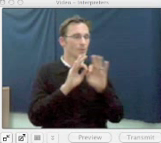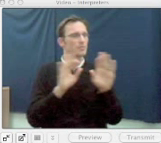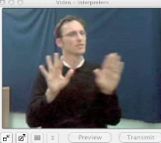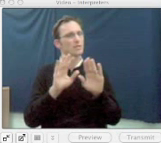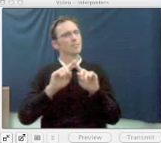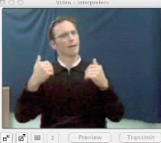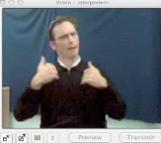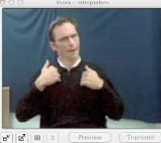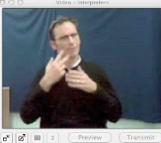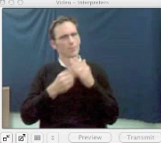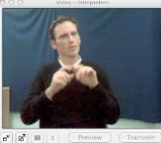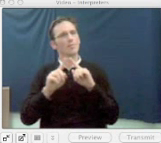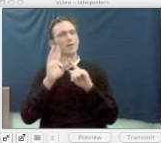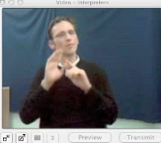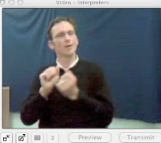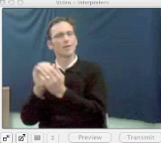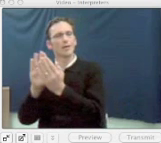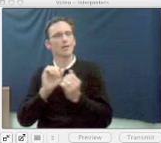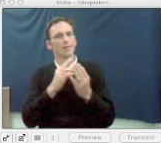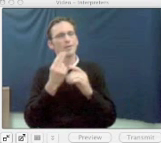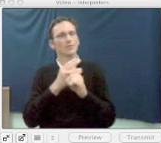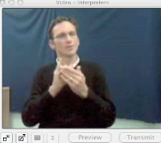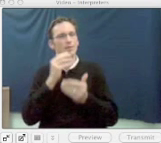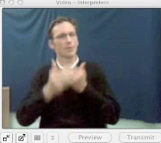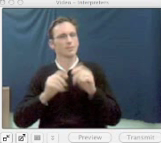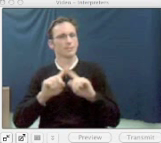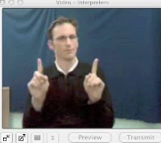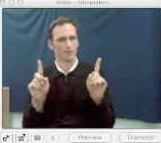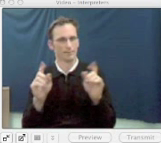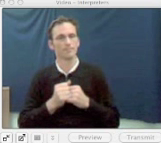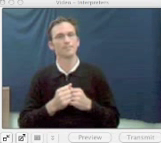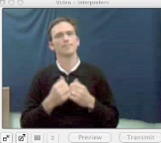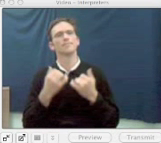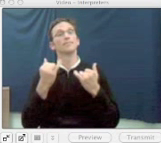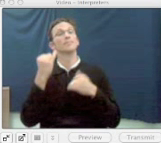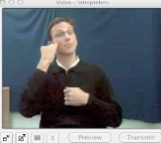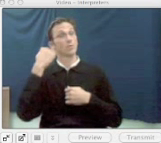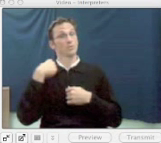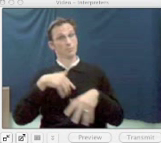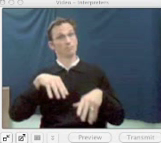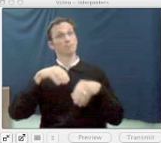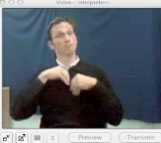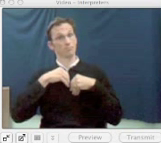So what would professional development look like within a practice profession?